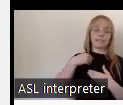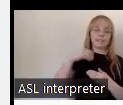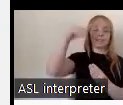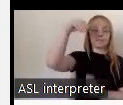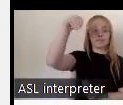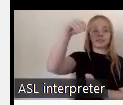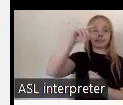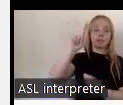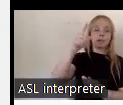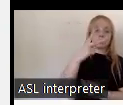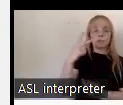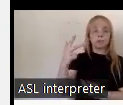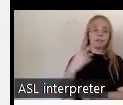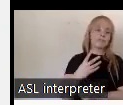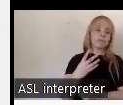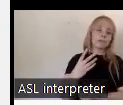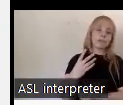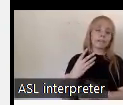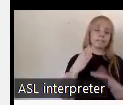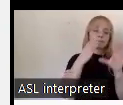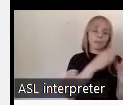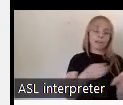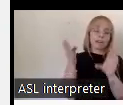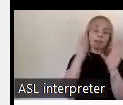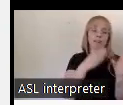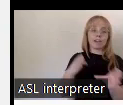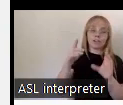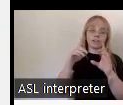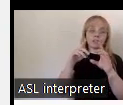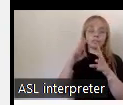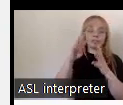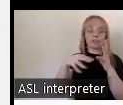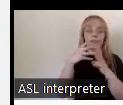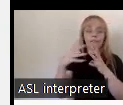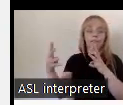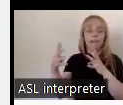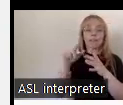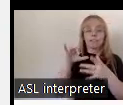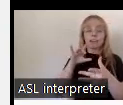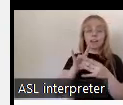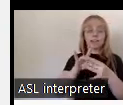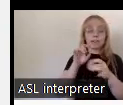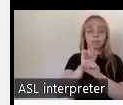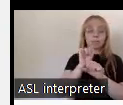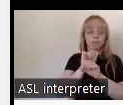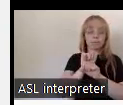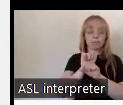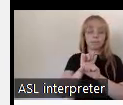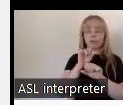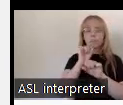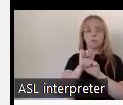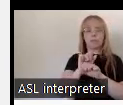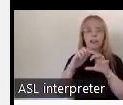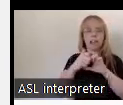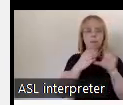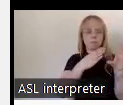number 1, 2, 3, 4 with planning. And these are related to work. How can I plan for work?